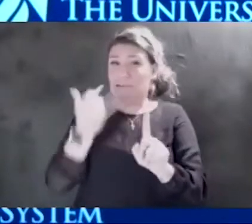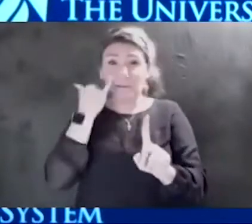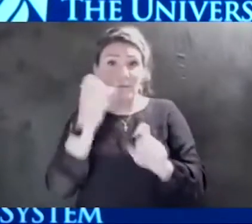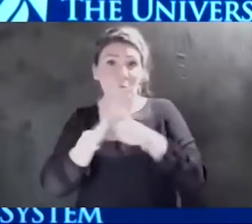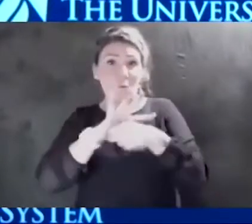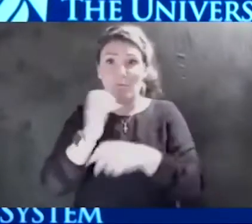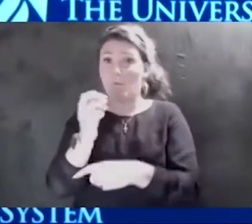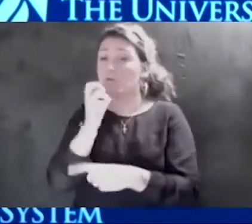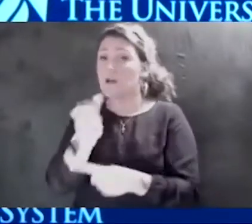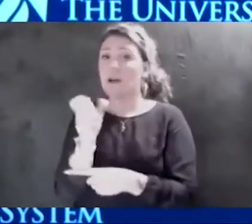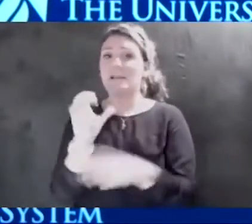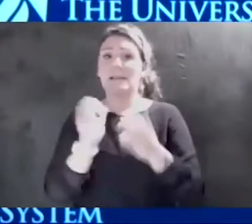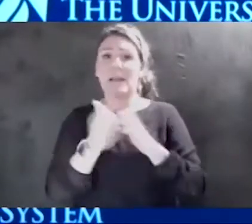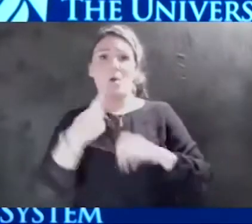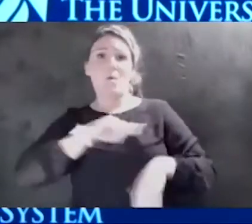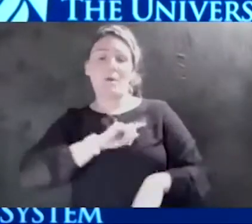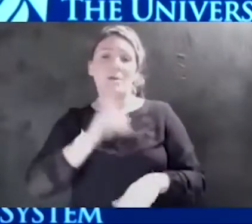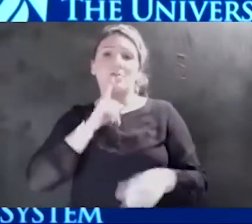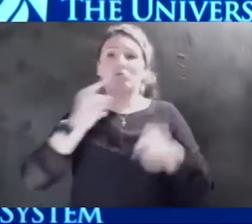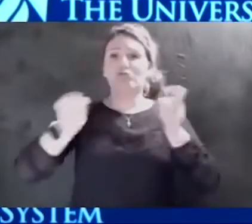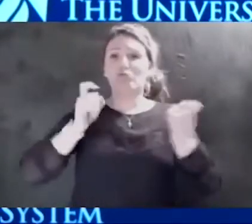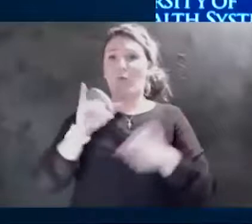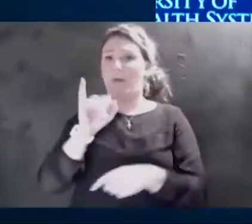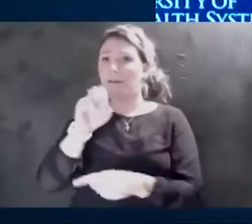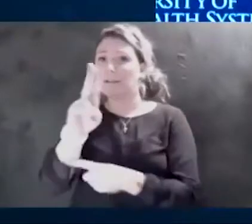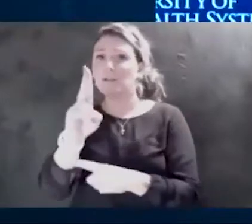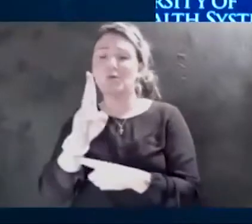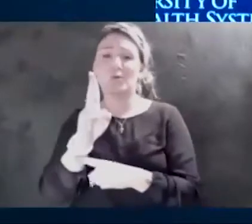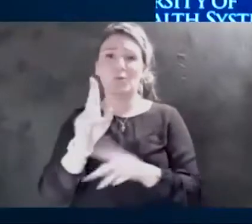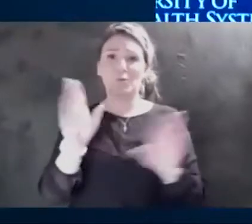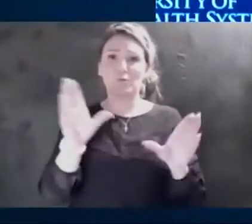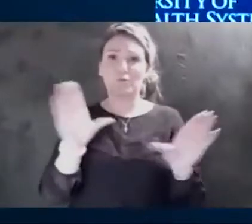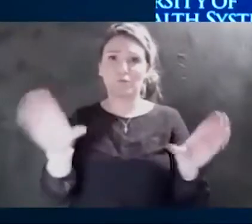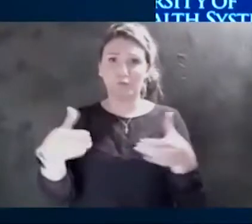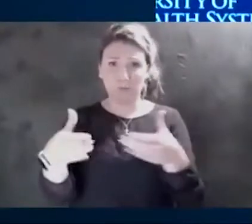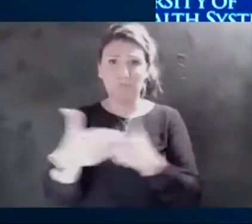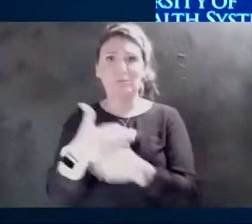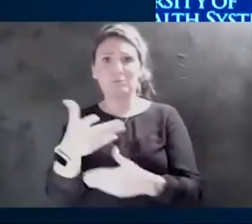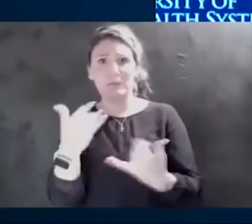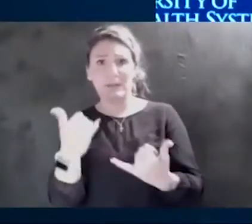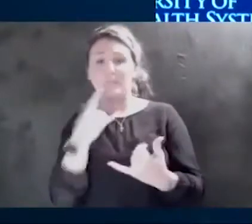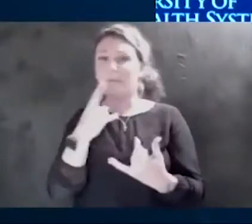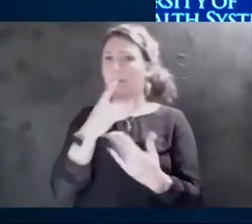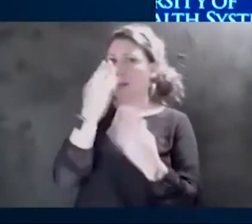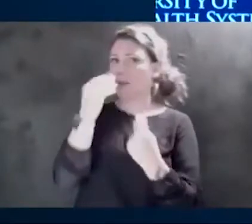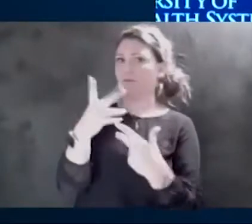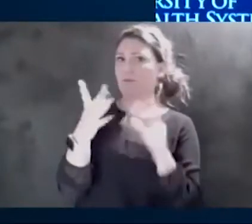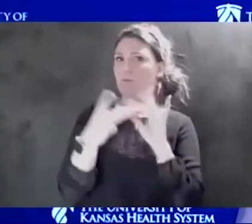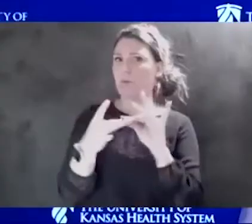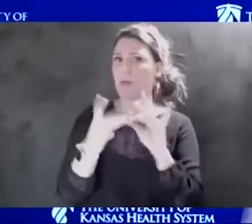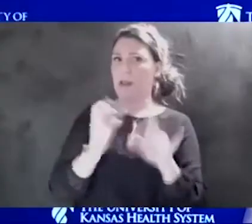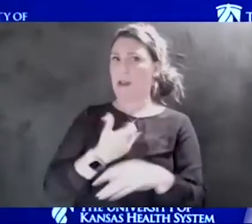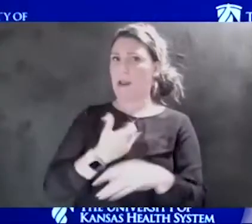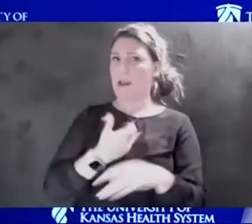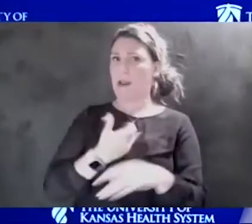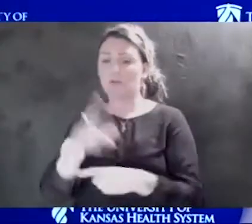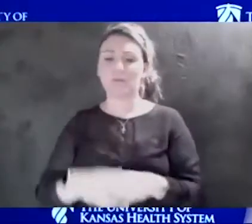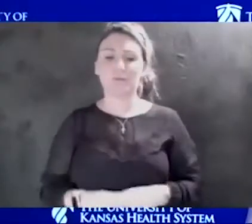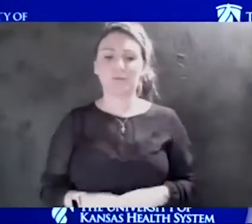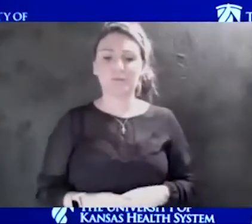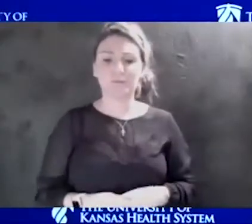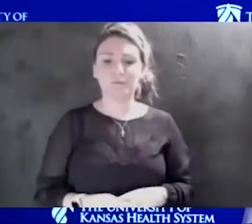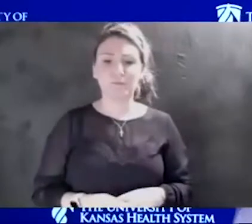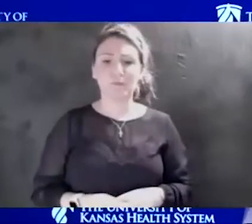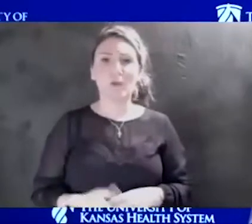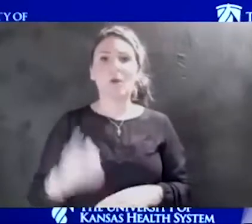the ICU population at the moment, and that we're doing. And I have a little bit of information too about our ICU. So we do have